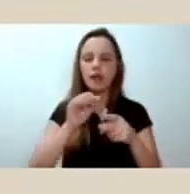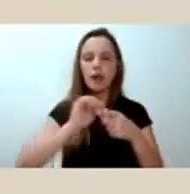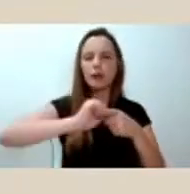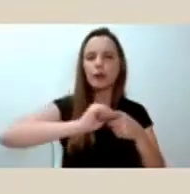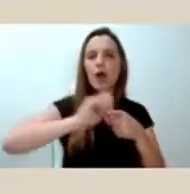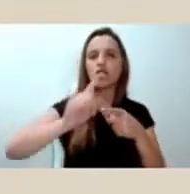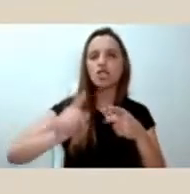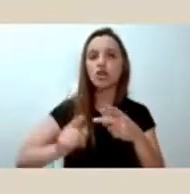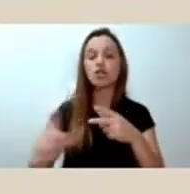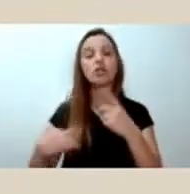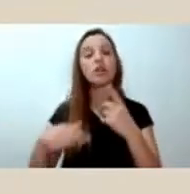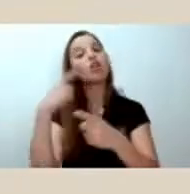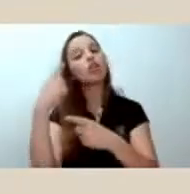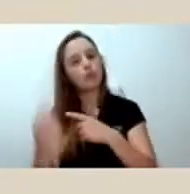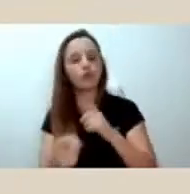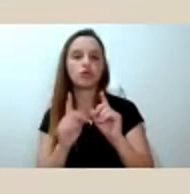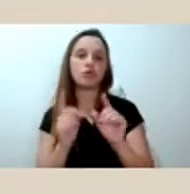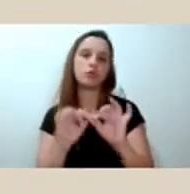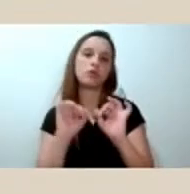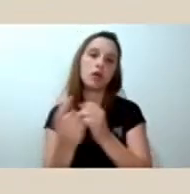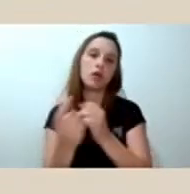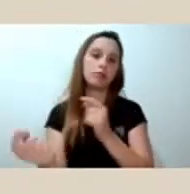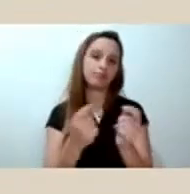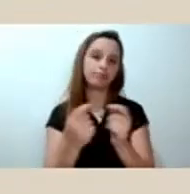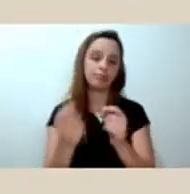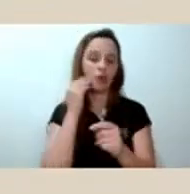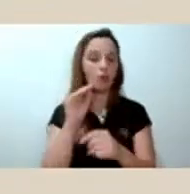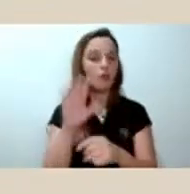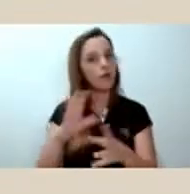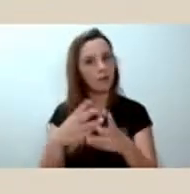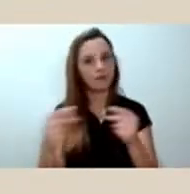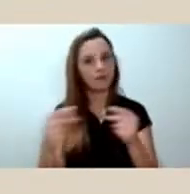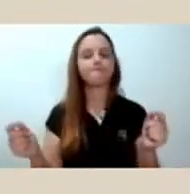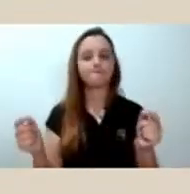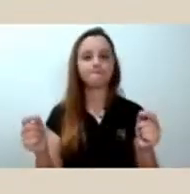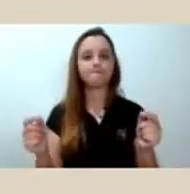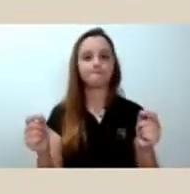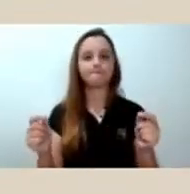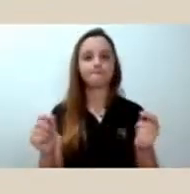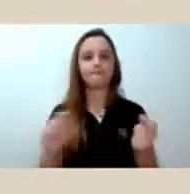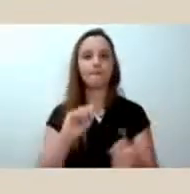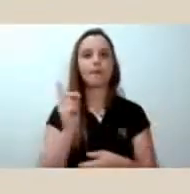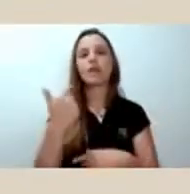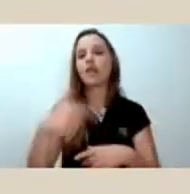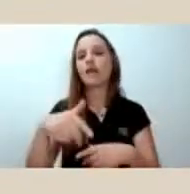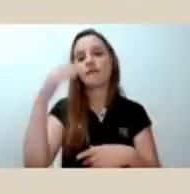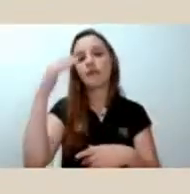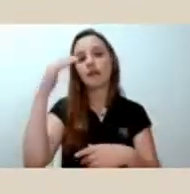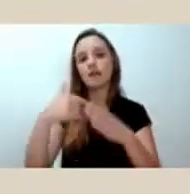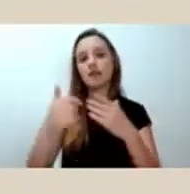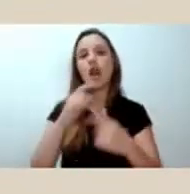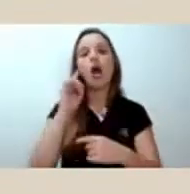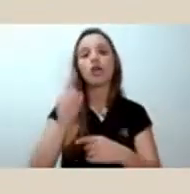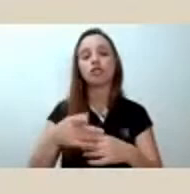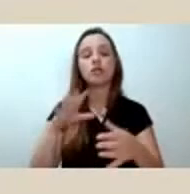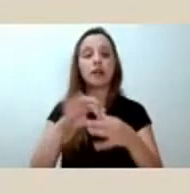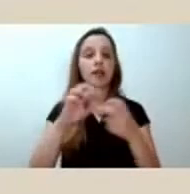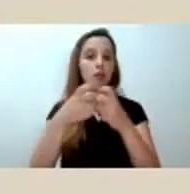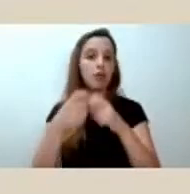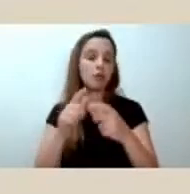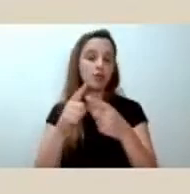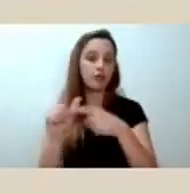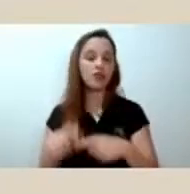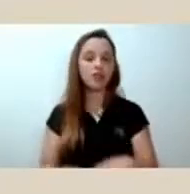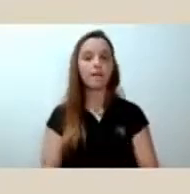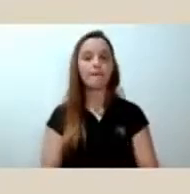societal discussion on how we should approach it. What should we be doing for all of these different issues? I don't know if this was a question. Can I